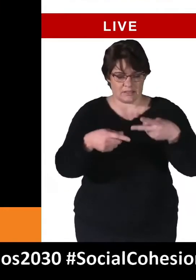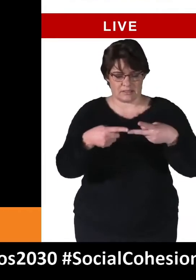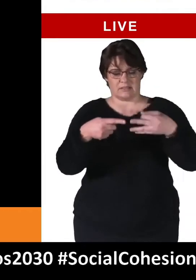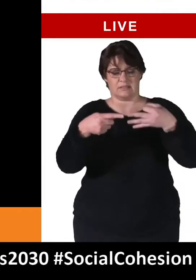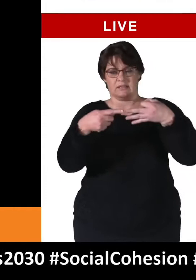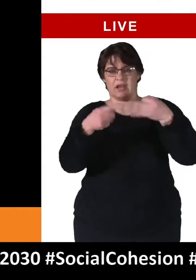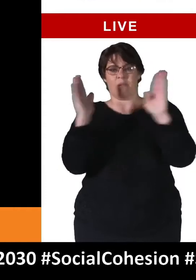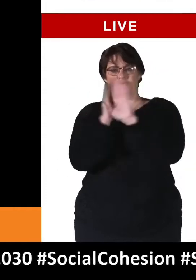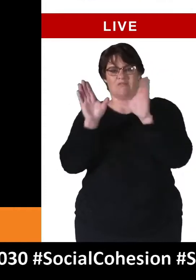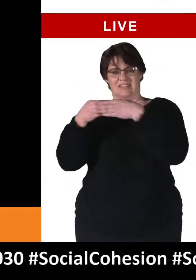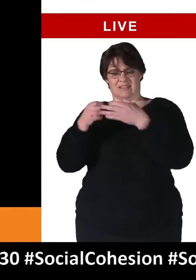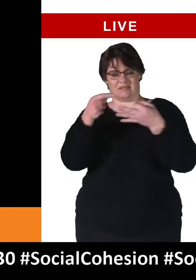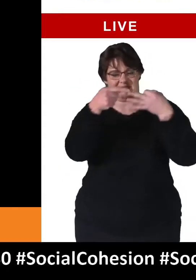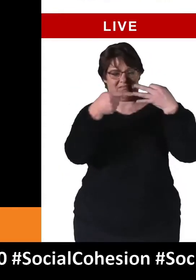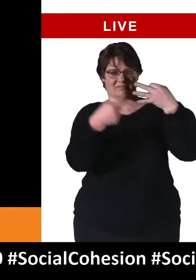and on the private sector.